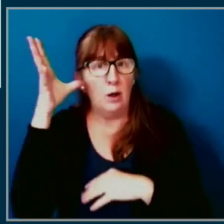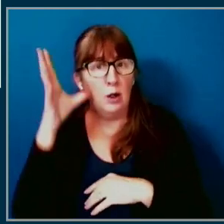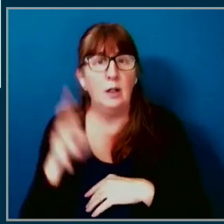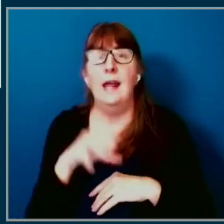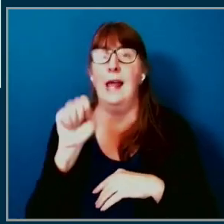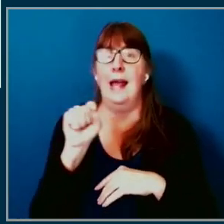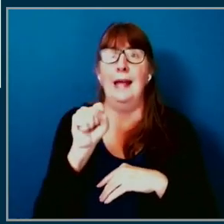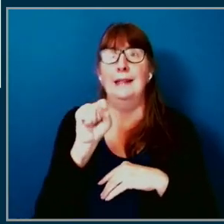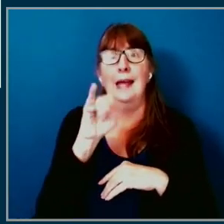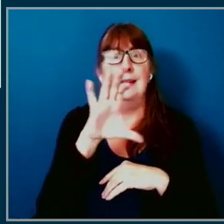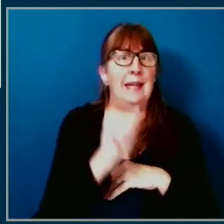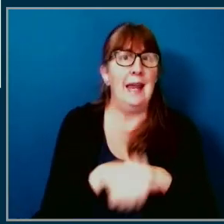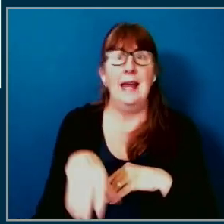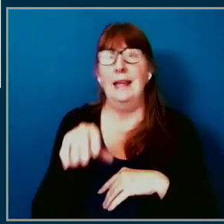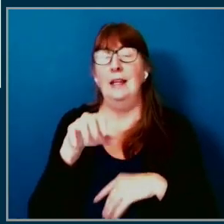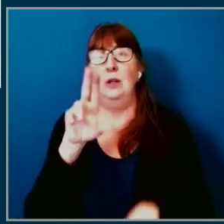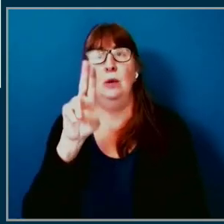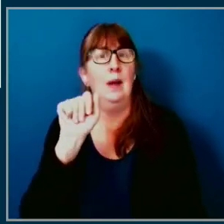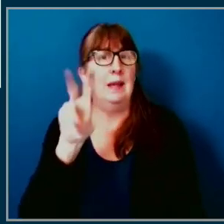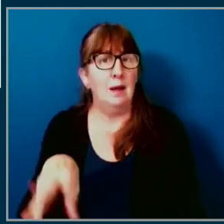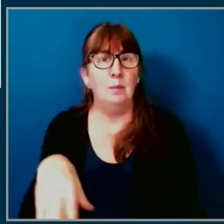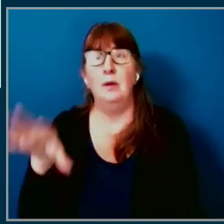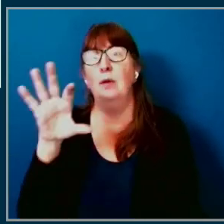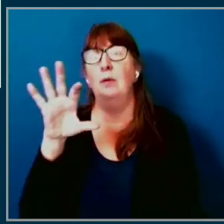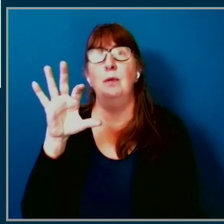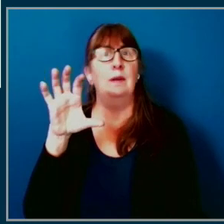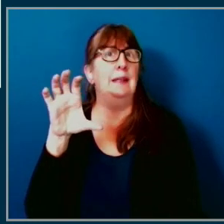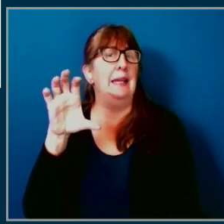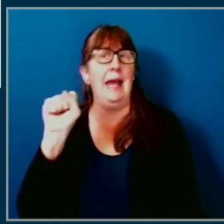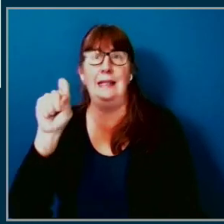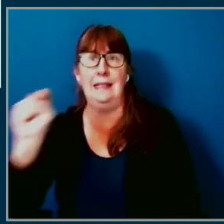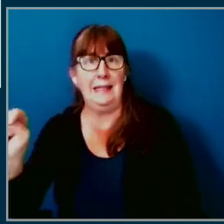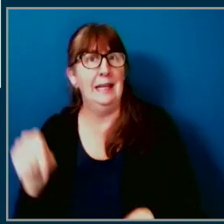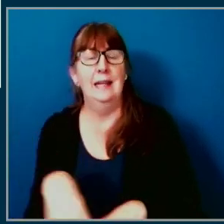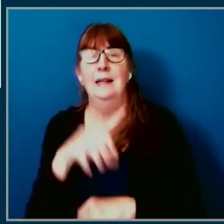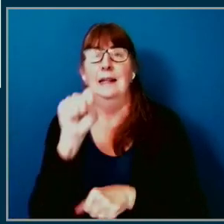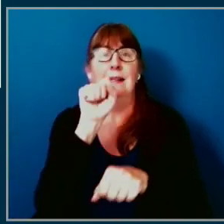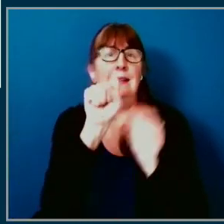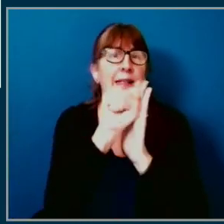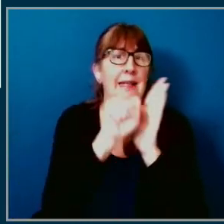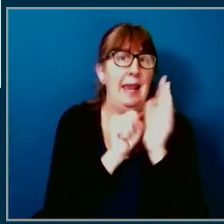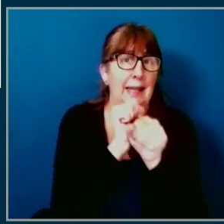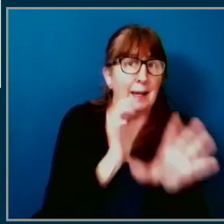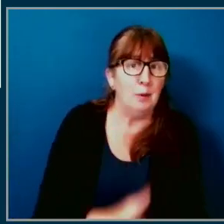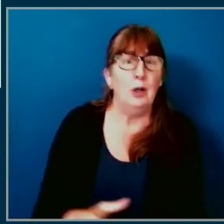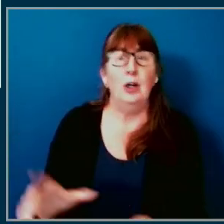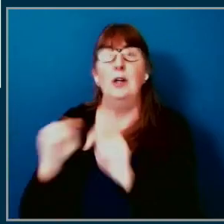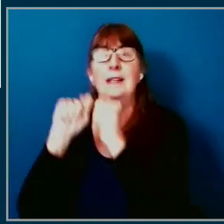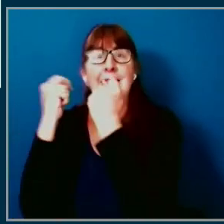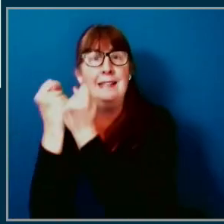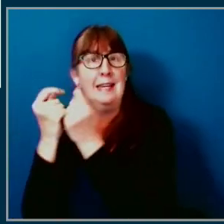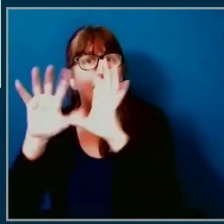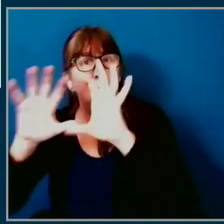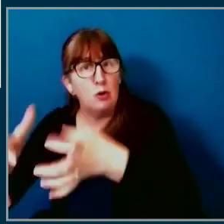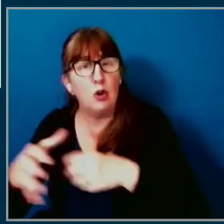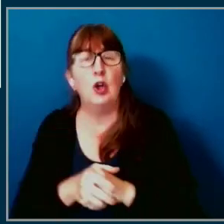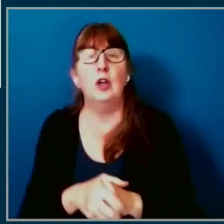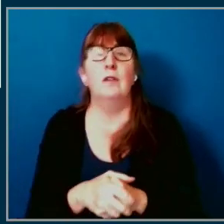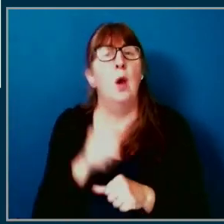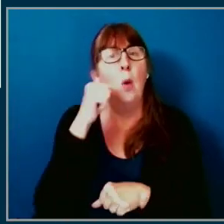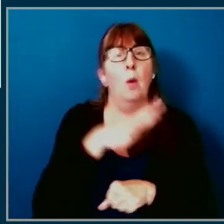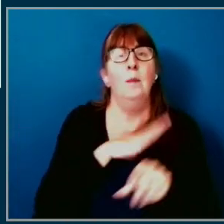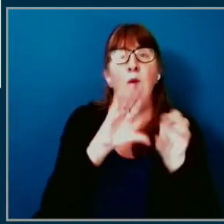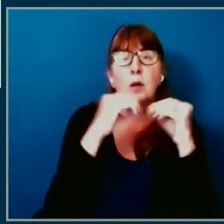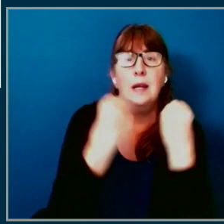CFA, CFT. I mean, my goodness, state laborers, the Teamsters, women's organizations, NARAL